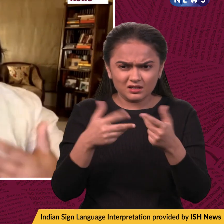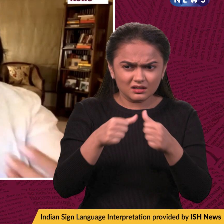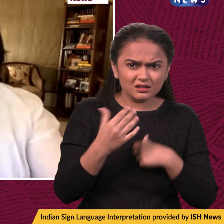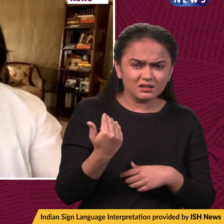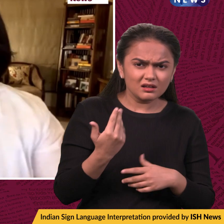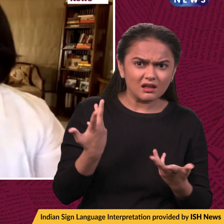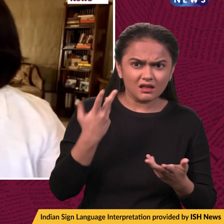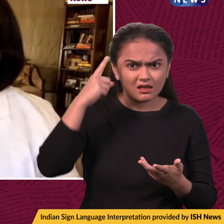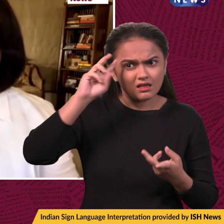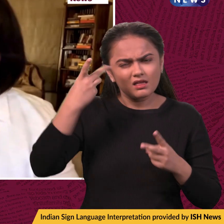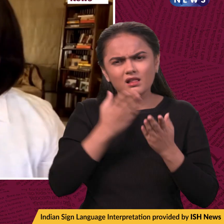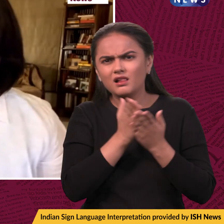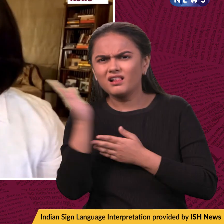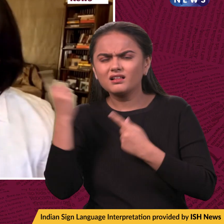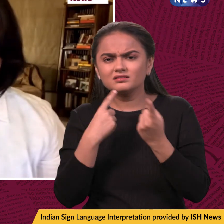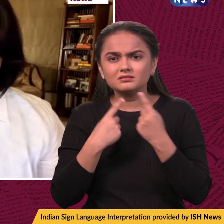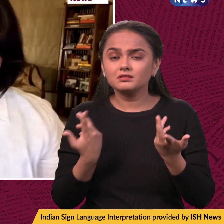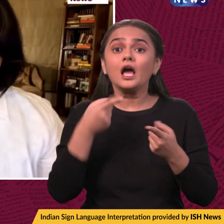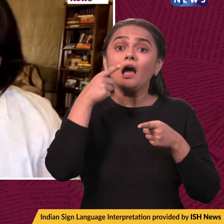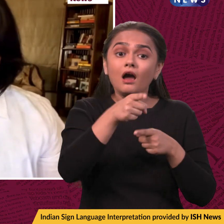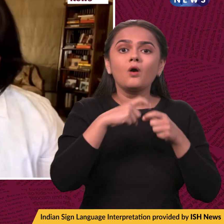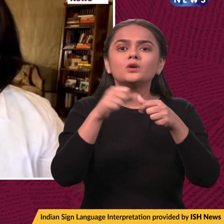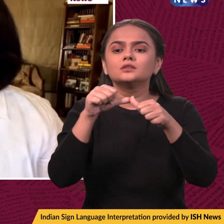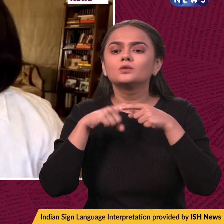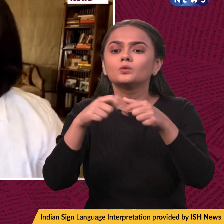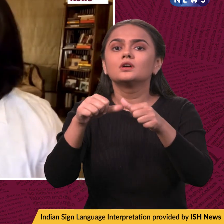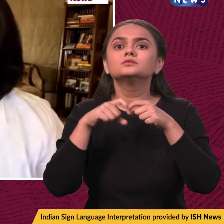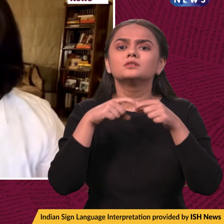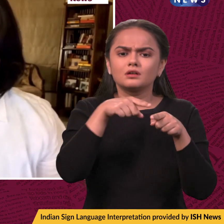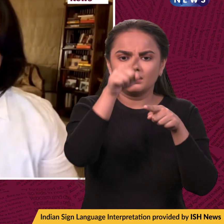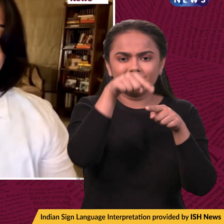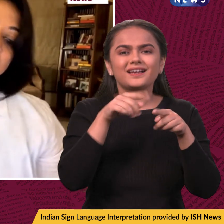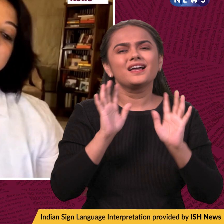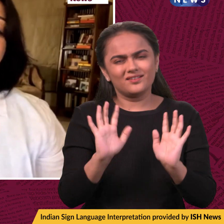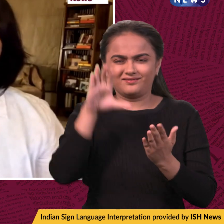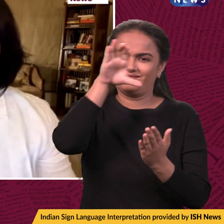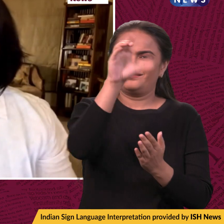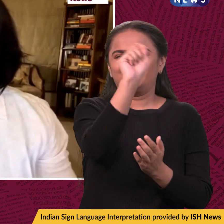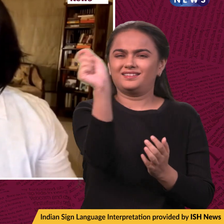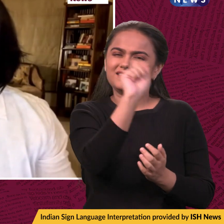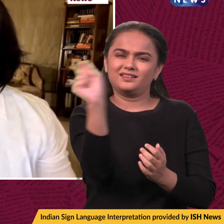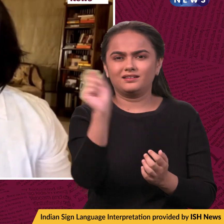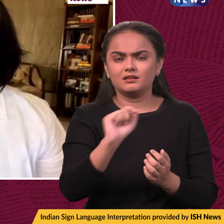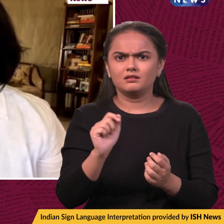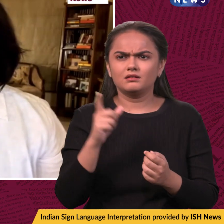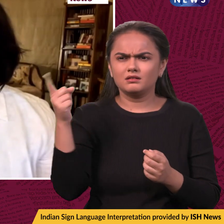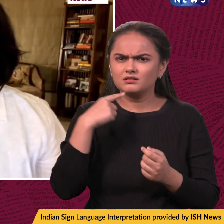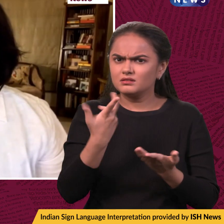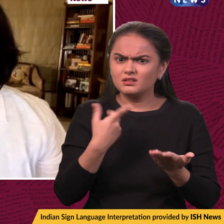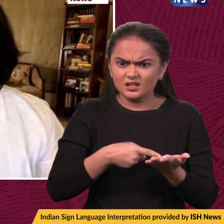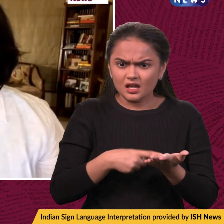questions having read through this passage. The CBSE's reaction on it has been that